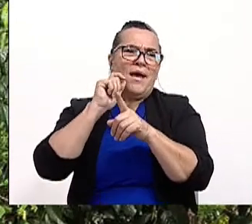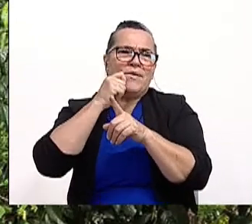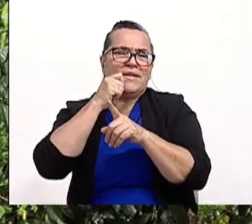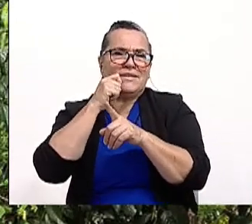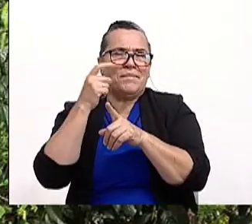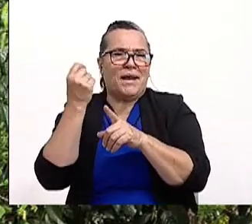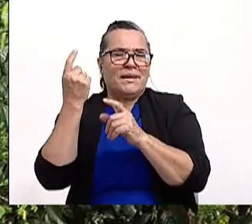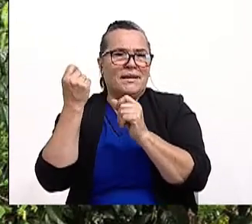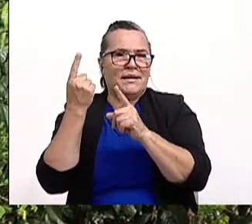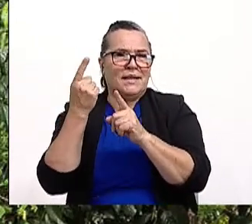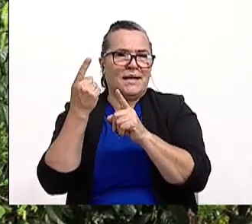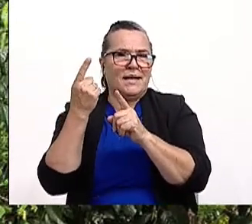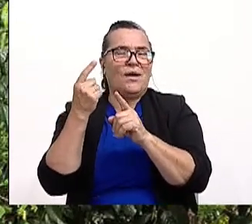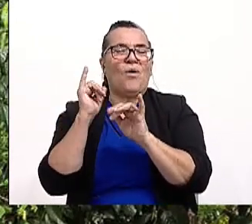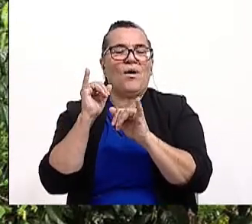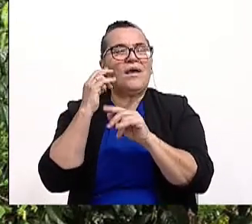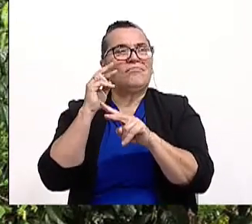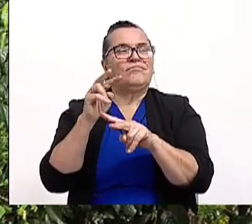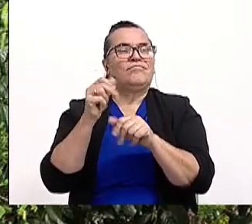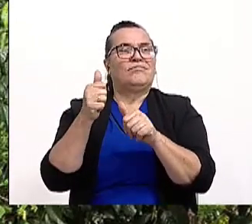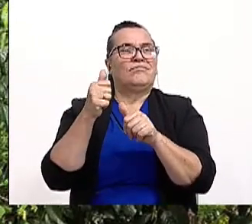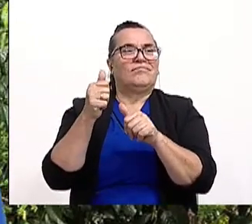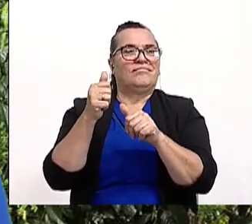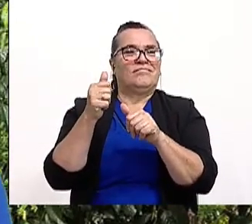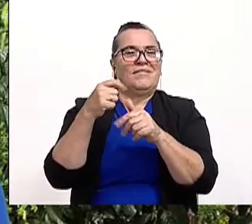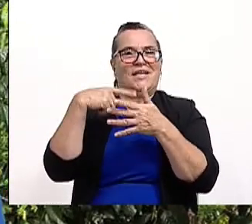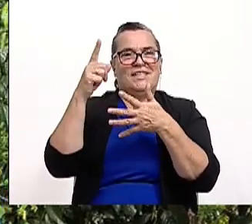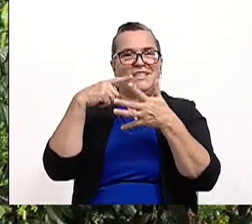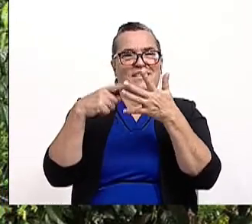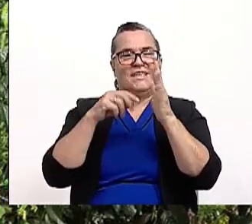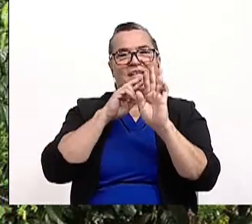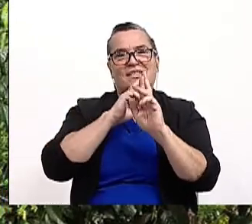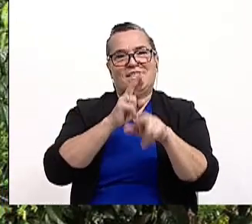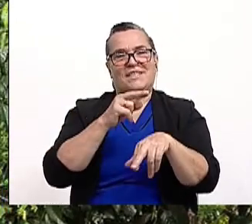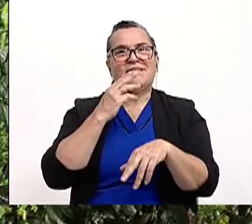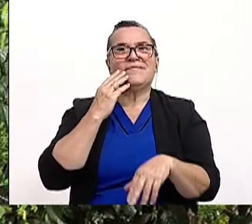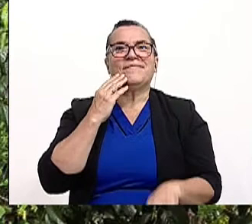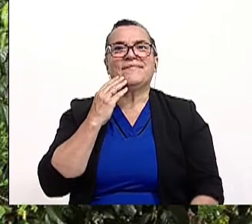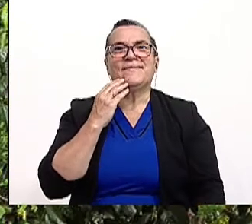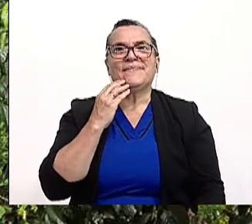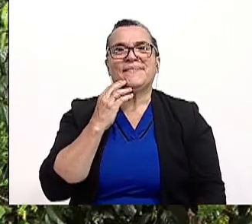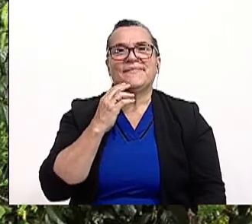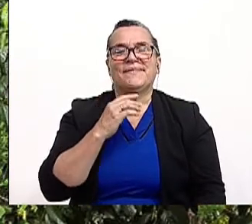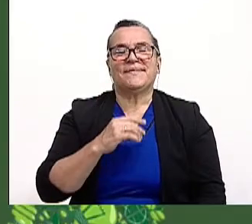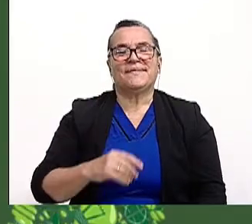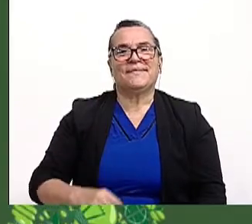test? Okay, very good. Let's check the answers together.